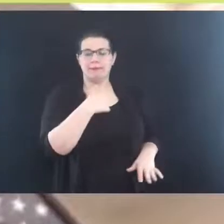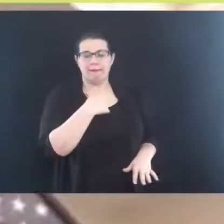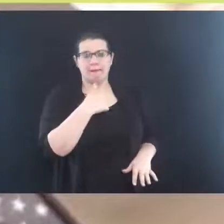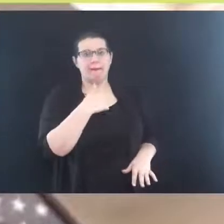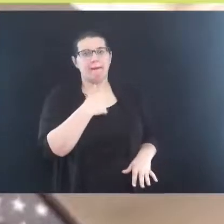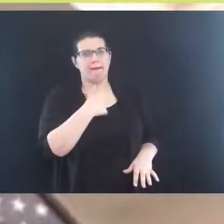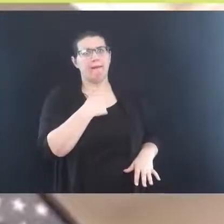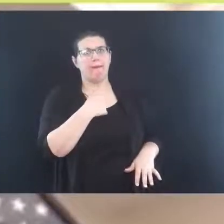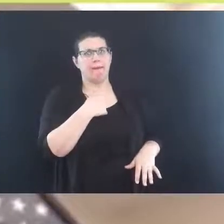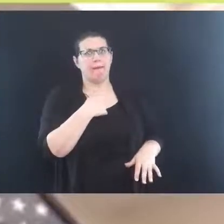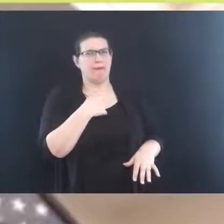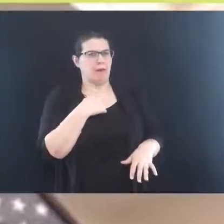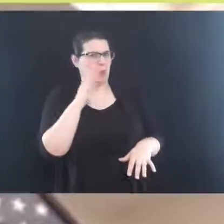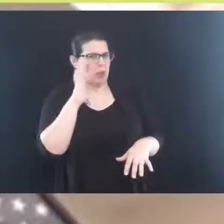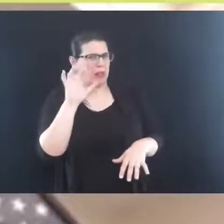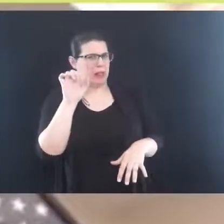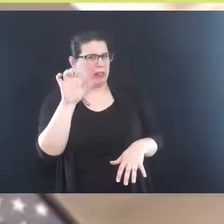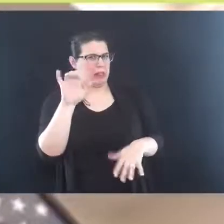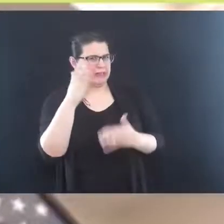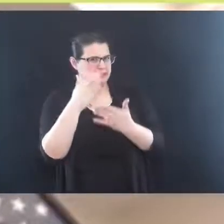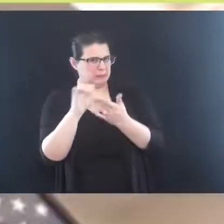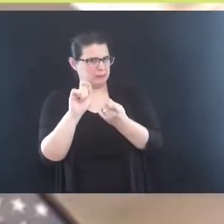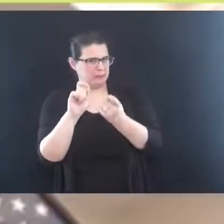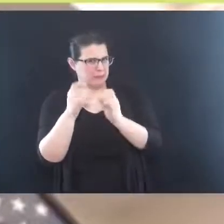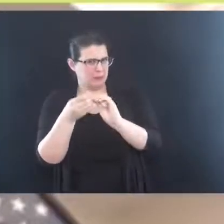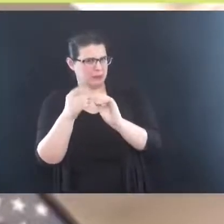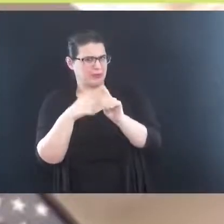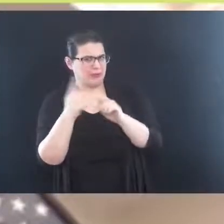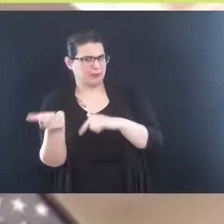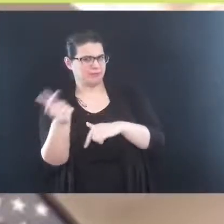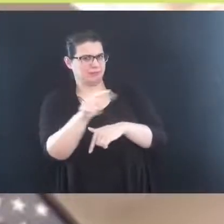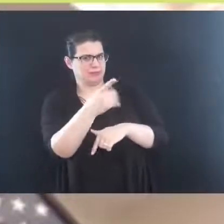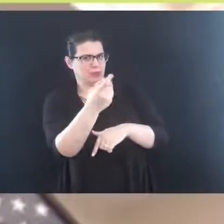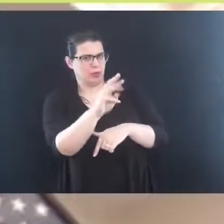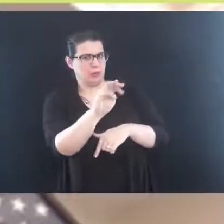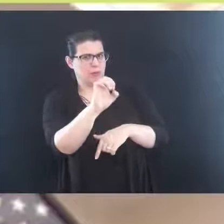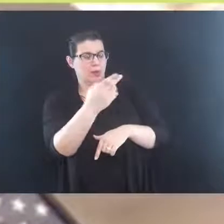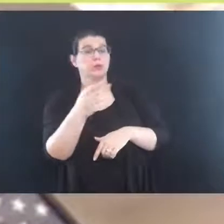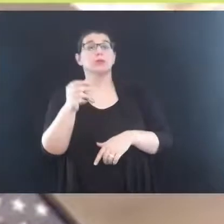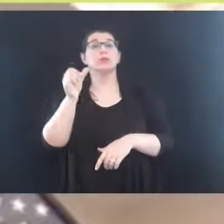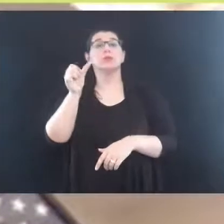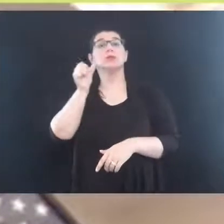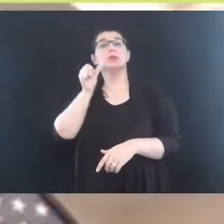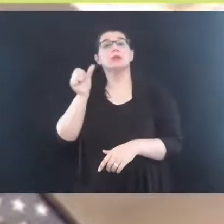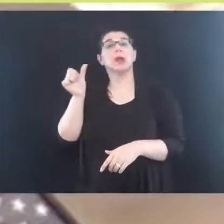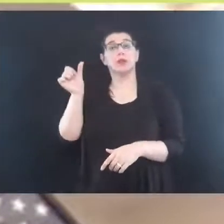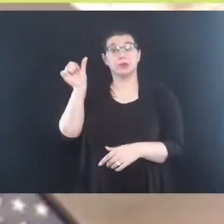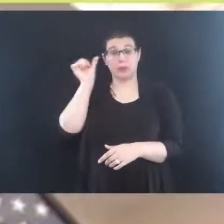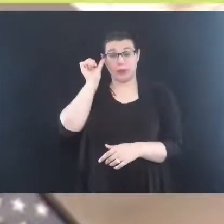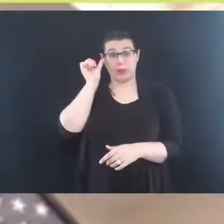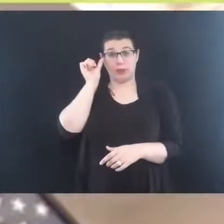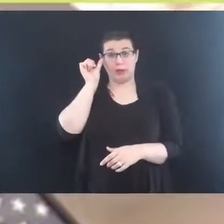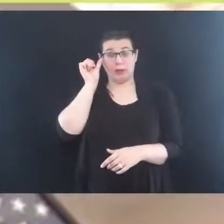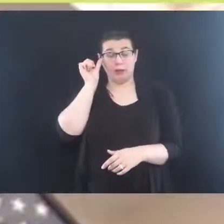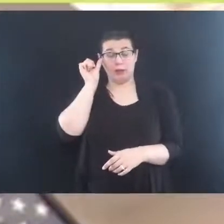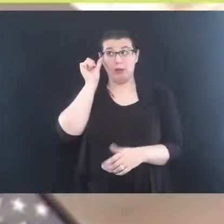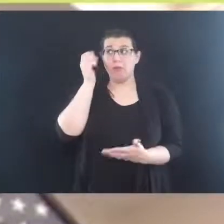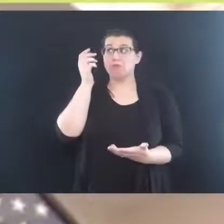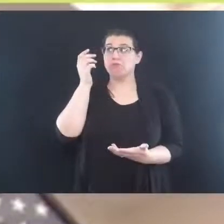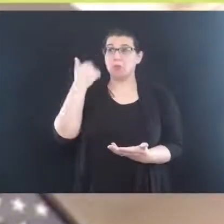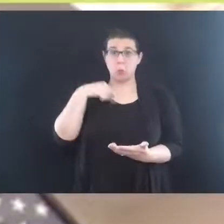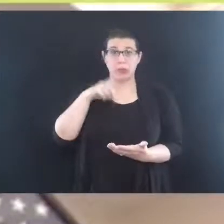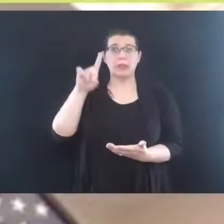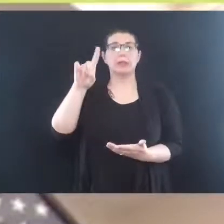it to Dr. Marsh. So as of yesterday, I believe we had done